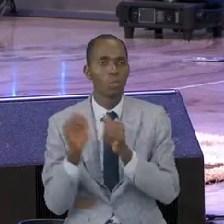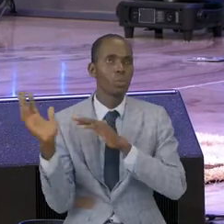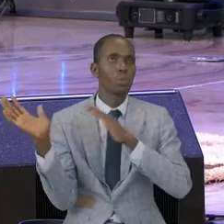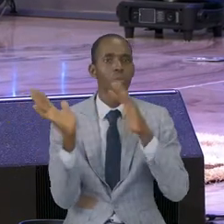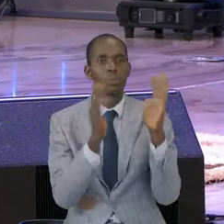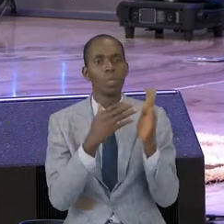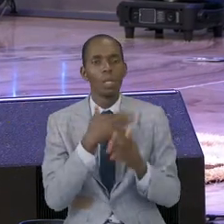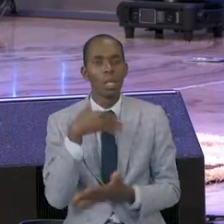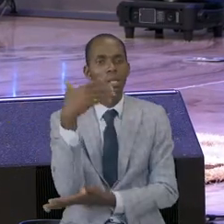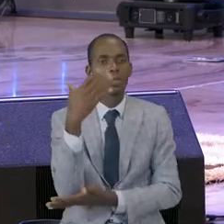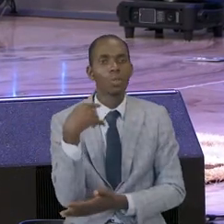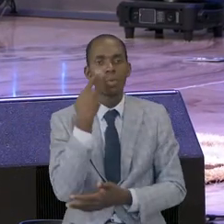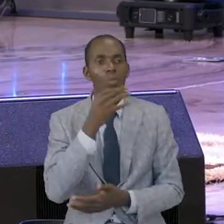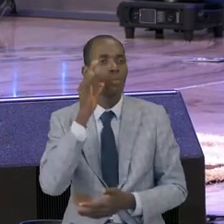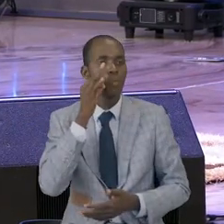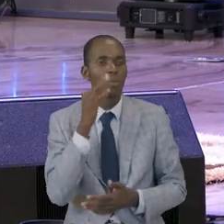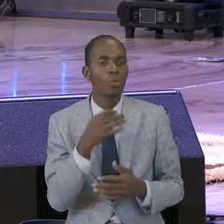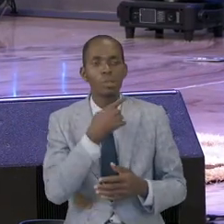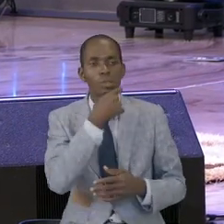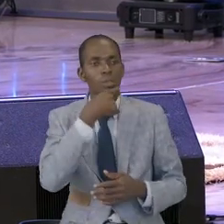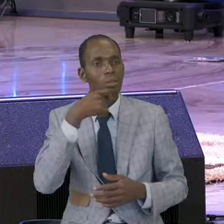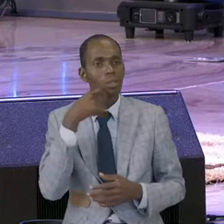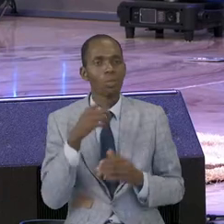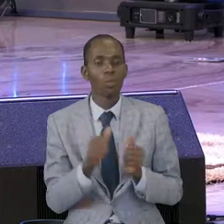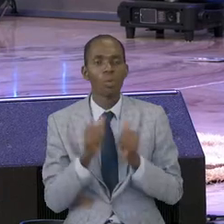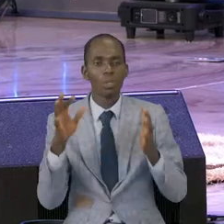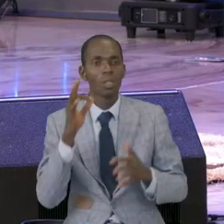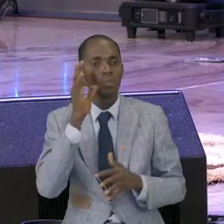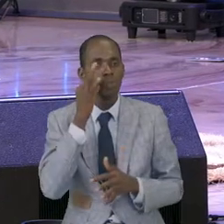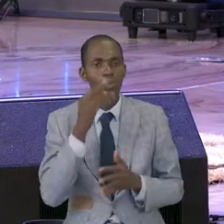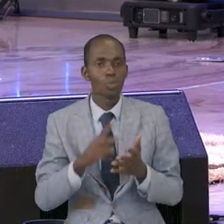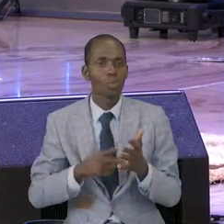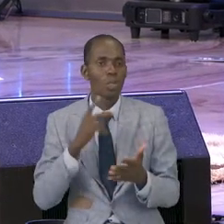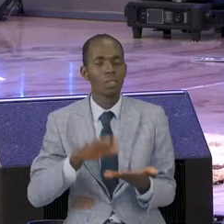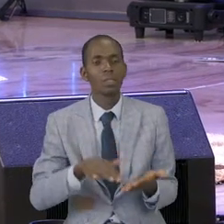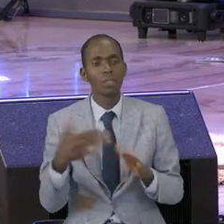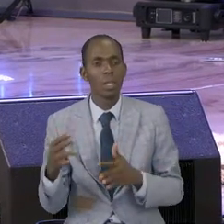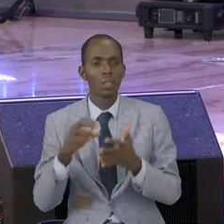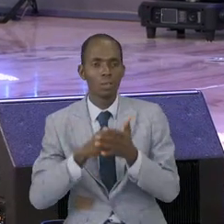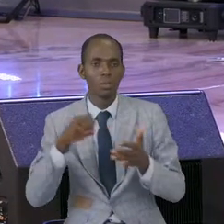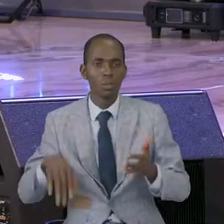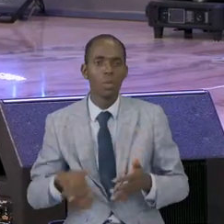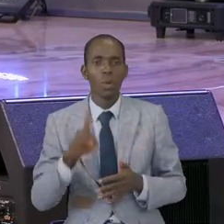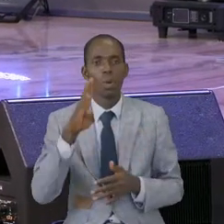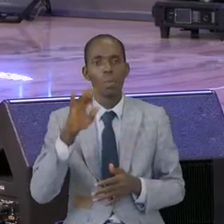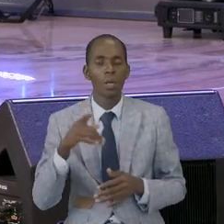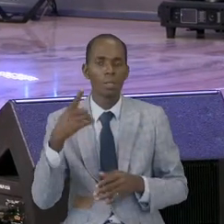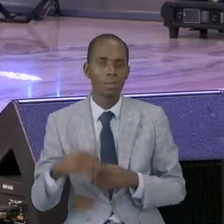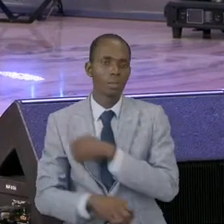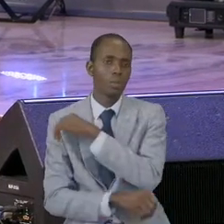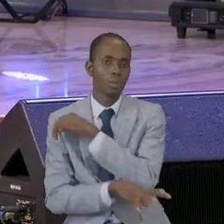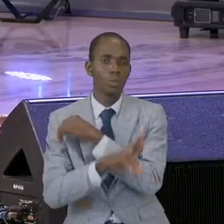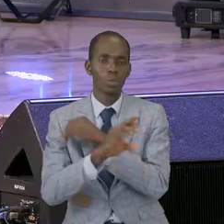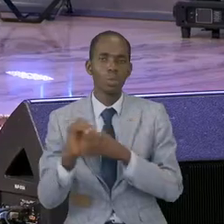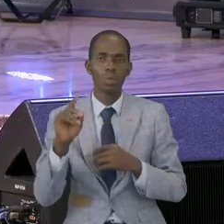and trees whose fruit withereth, without fruit, twice dead. These are backsliders,